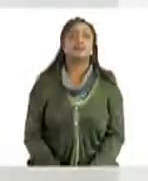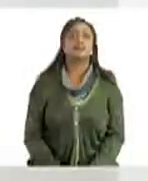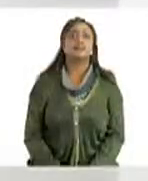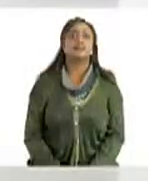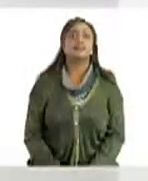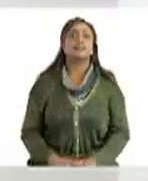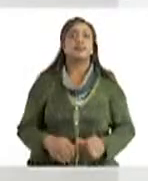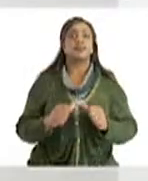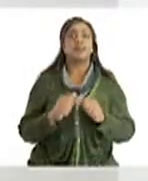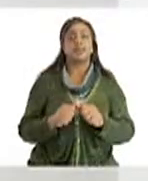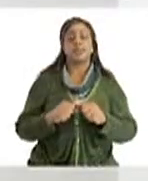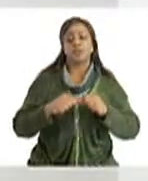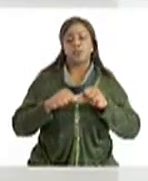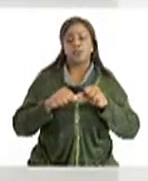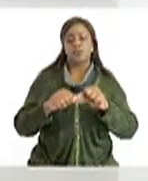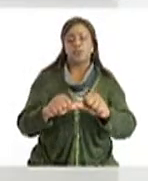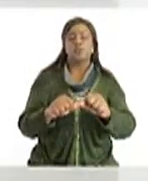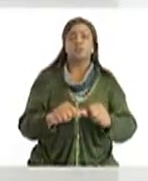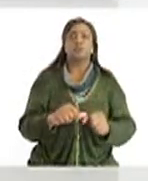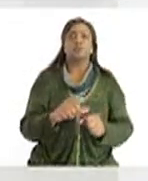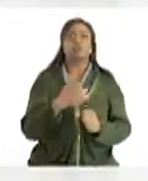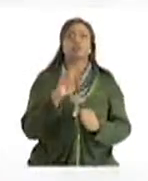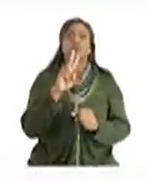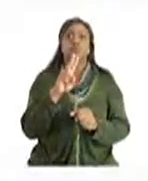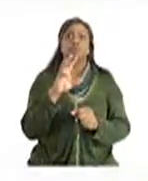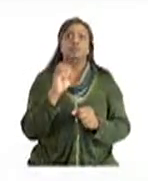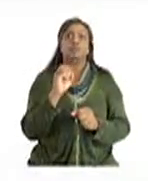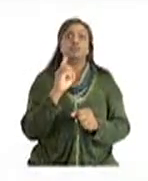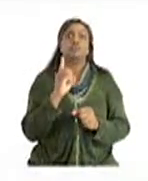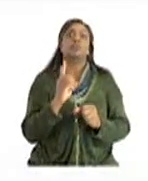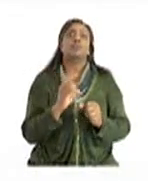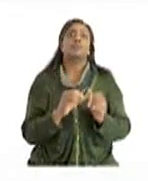Let us now turn to page 21.